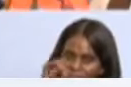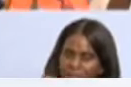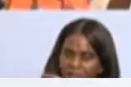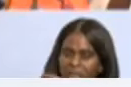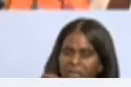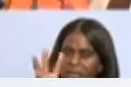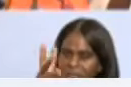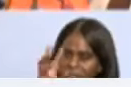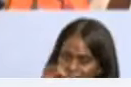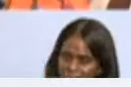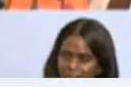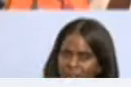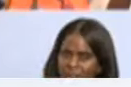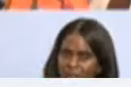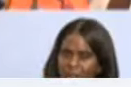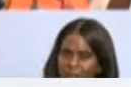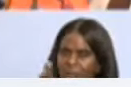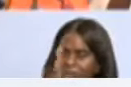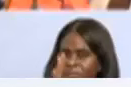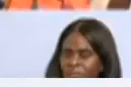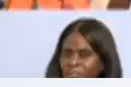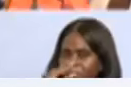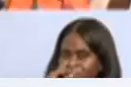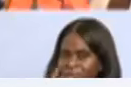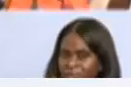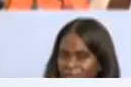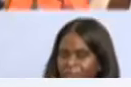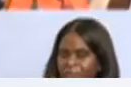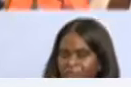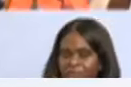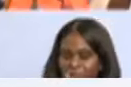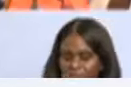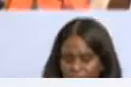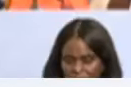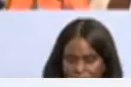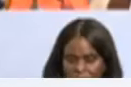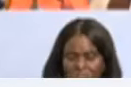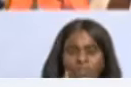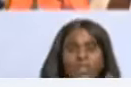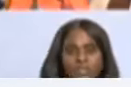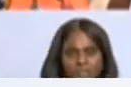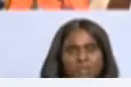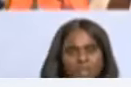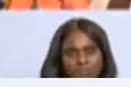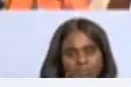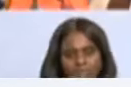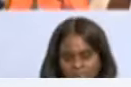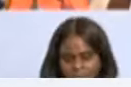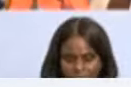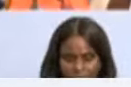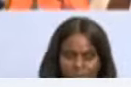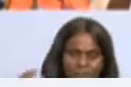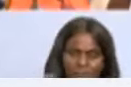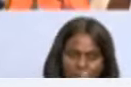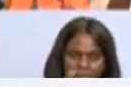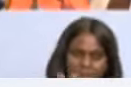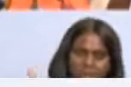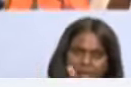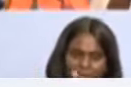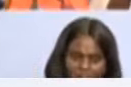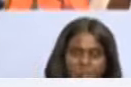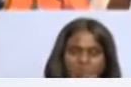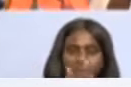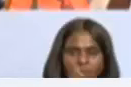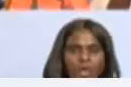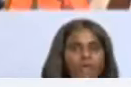before I go there, Madam Speaker, we need to accept that we can only achieve this through